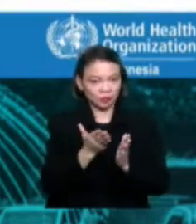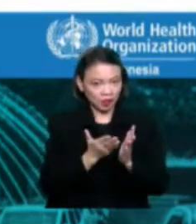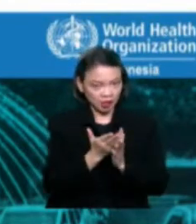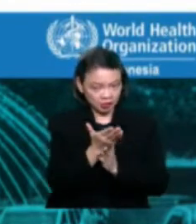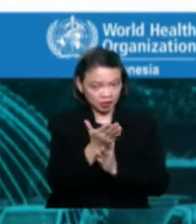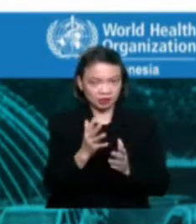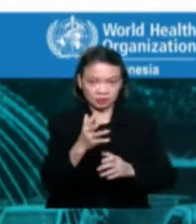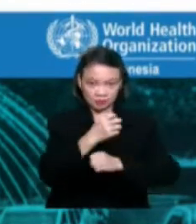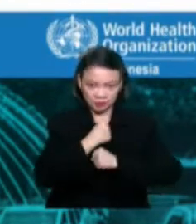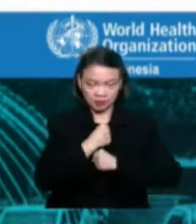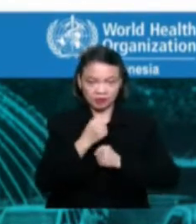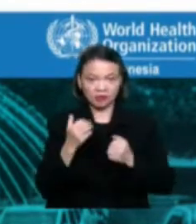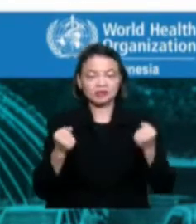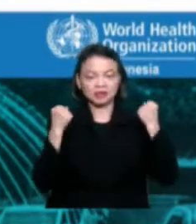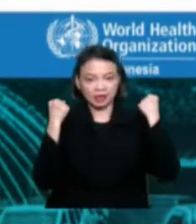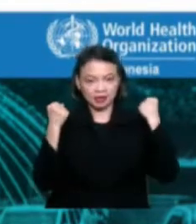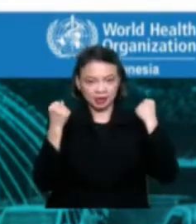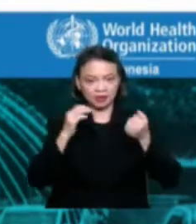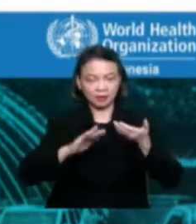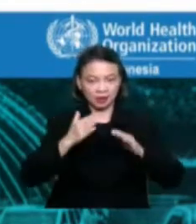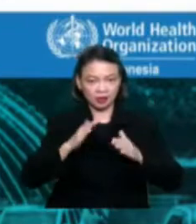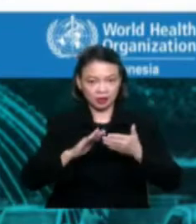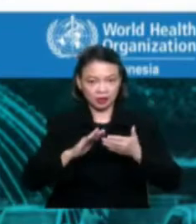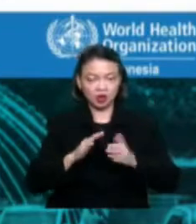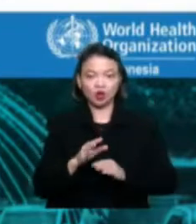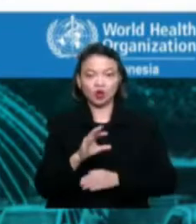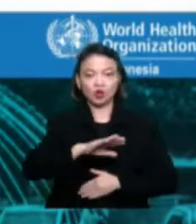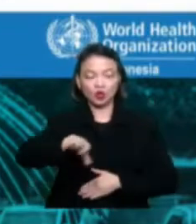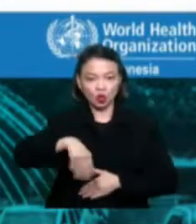In this slide, I'm showing the effect of